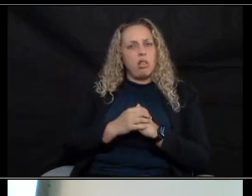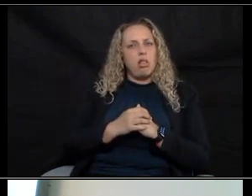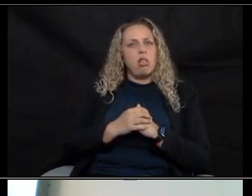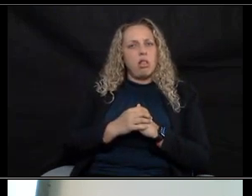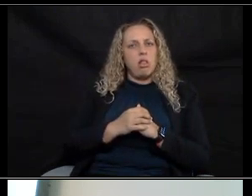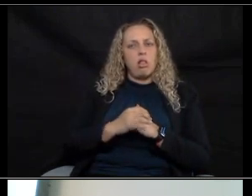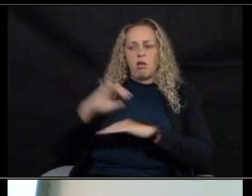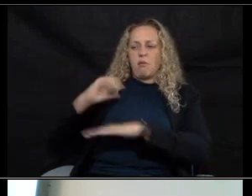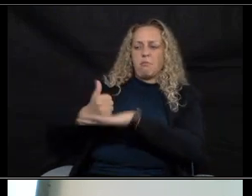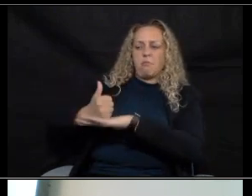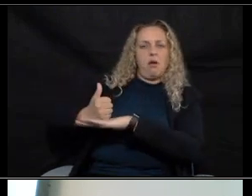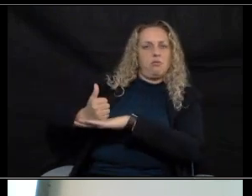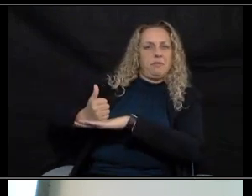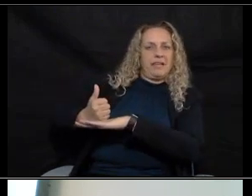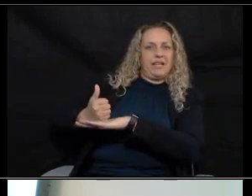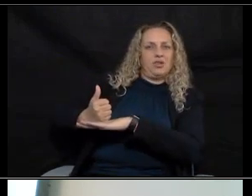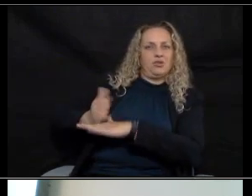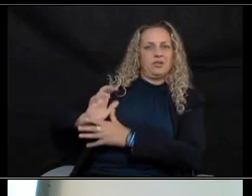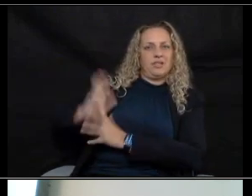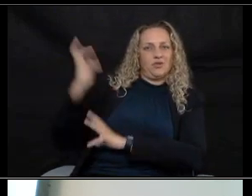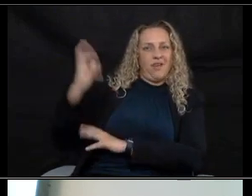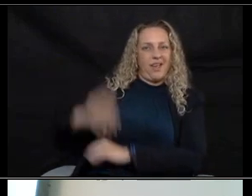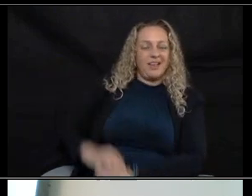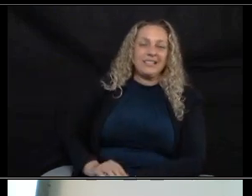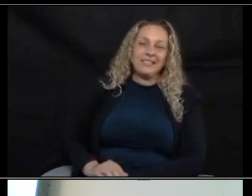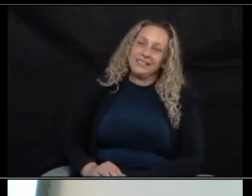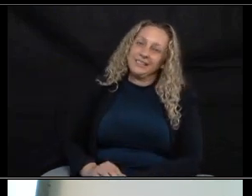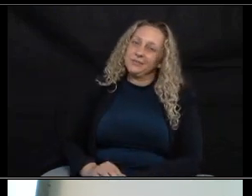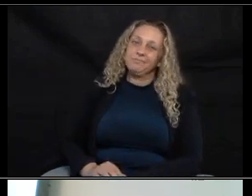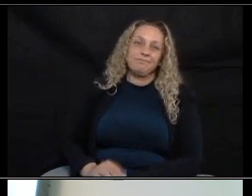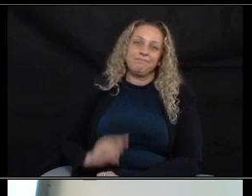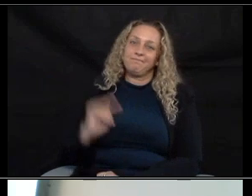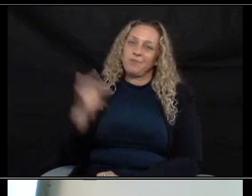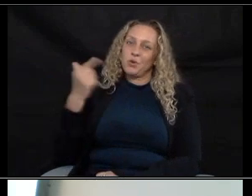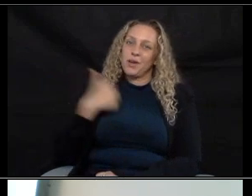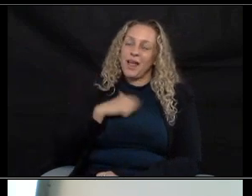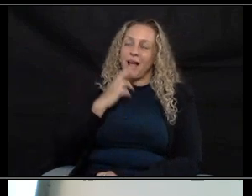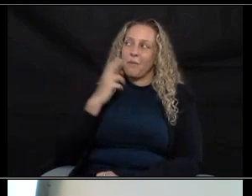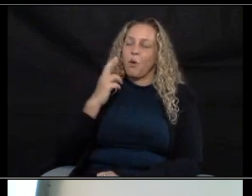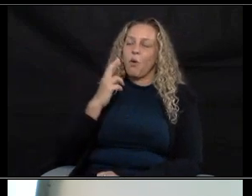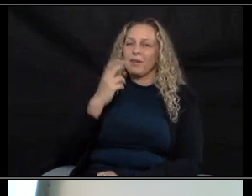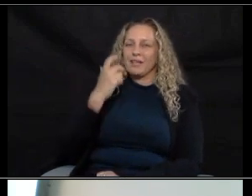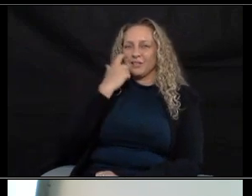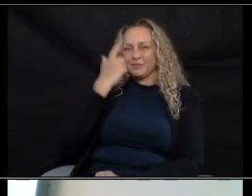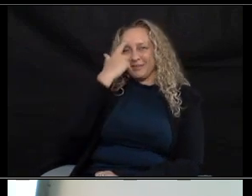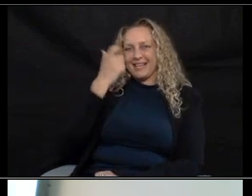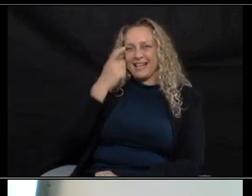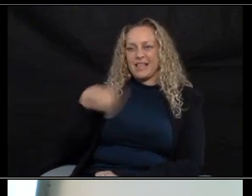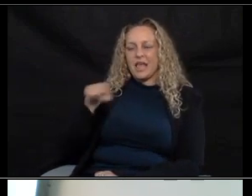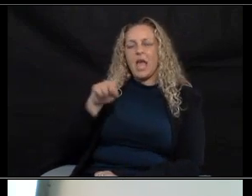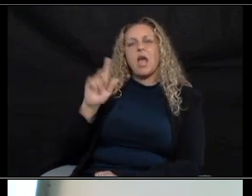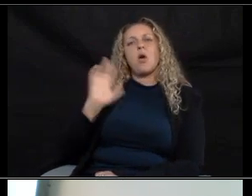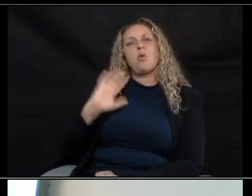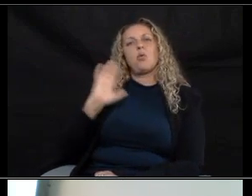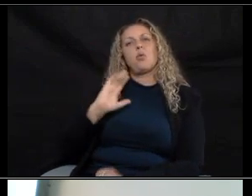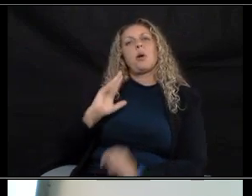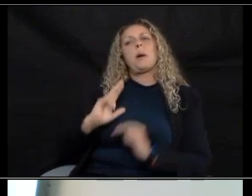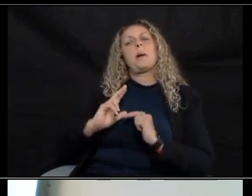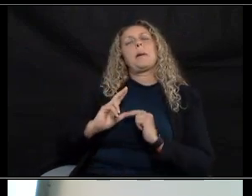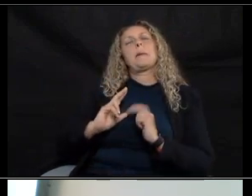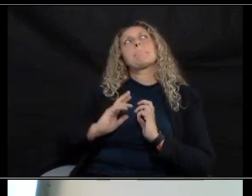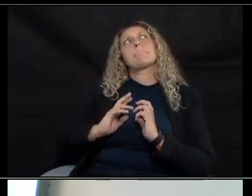monuments that are in disarray. And I'm hoping it's just because they were